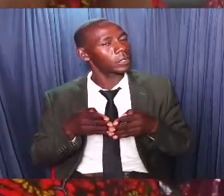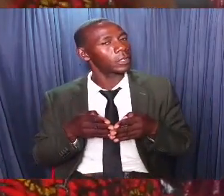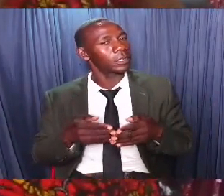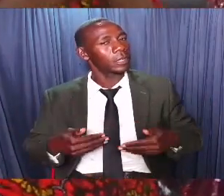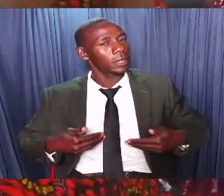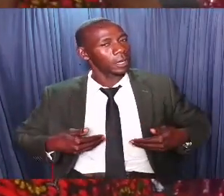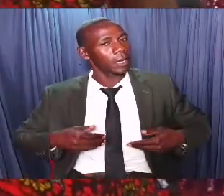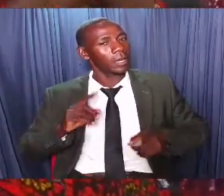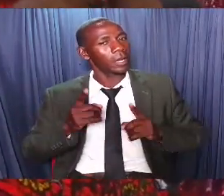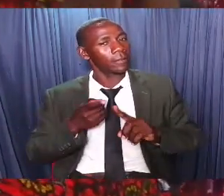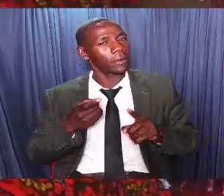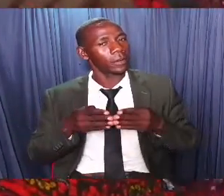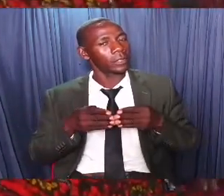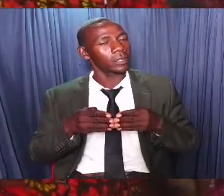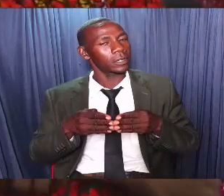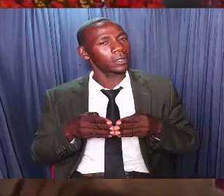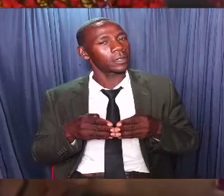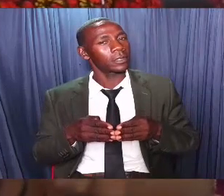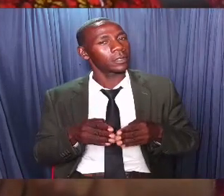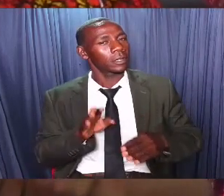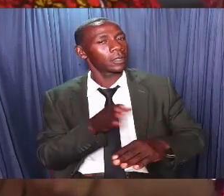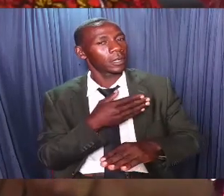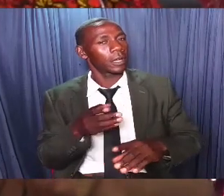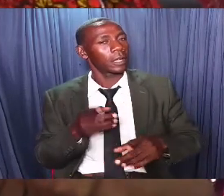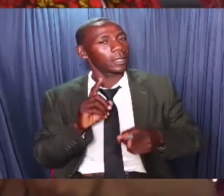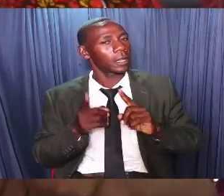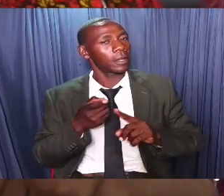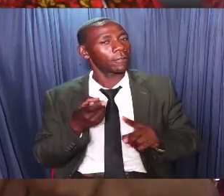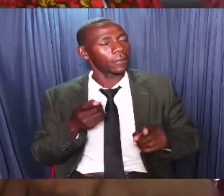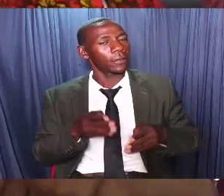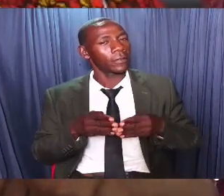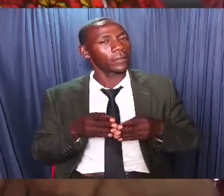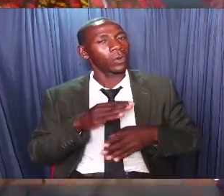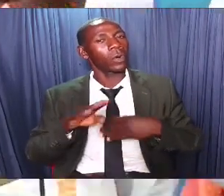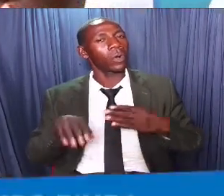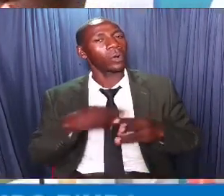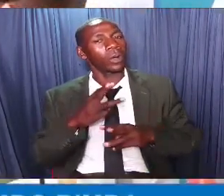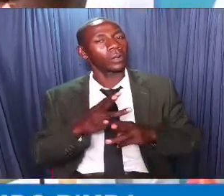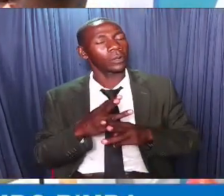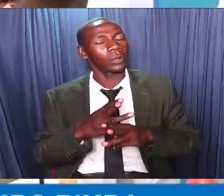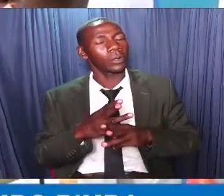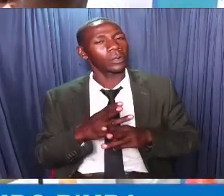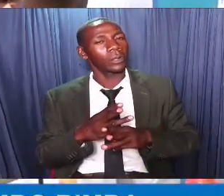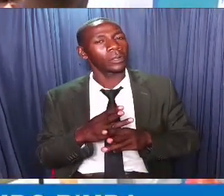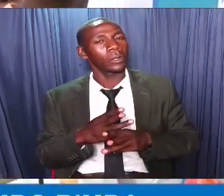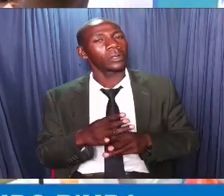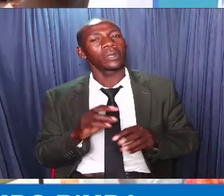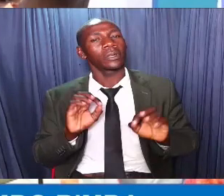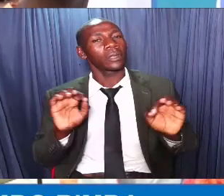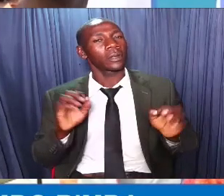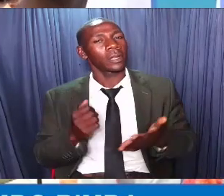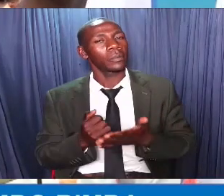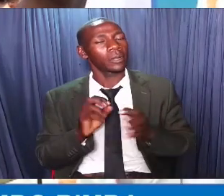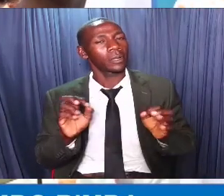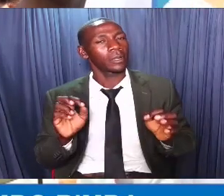Vijana kimbieni zina. Flee from fornication. Waimbaji kimbieni zina dunia yote. Choir members flee away Kuimba from fornication. Kuimba kutoa kitu. Singing